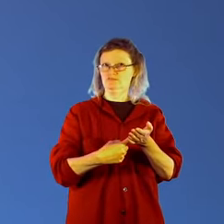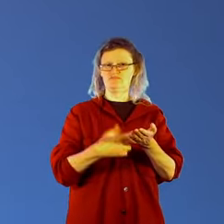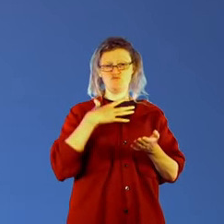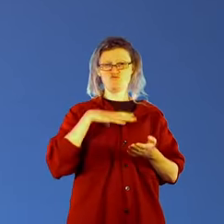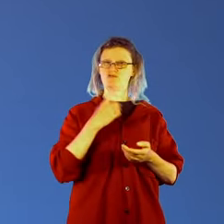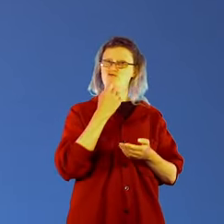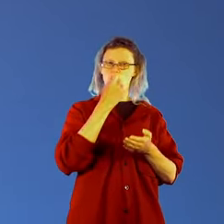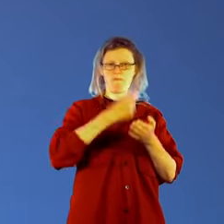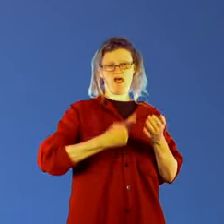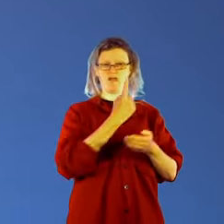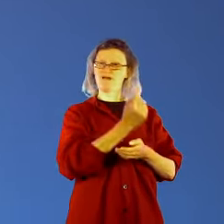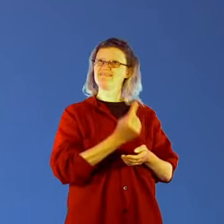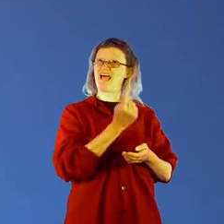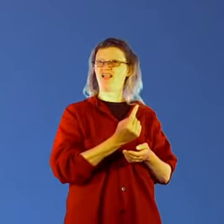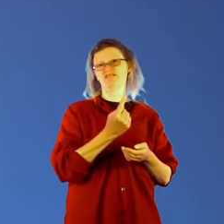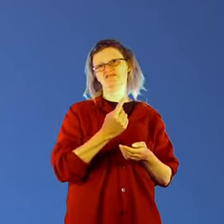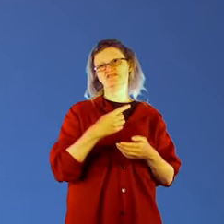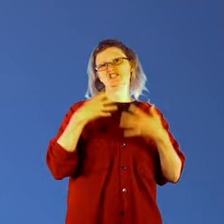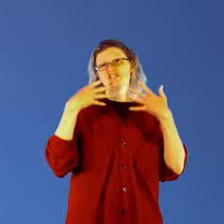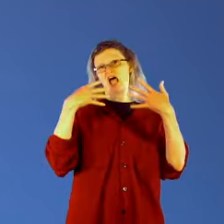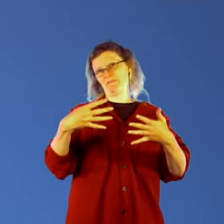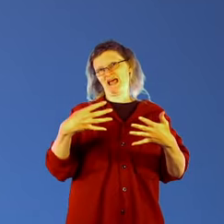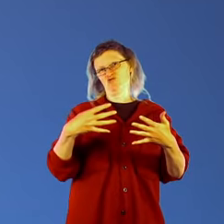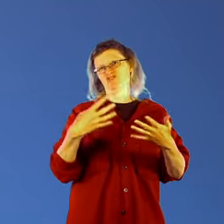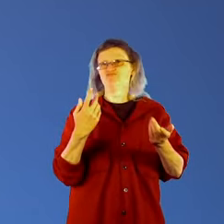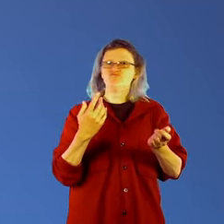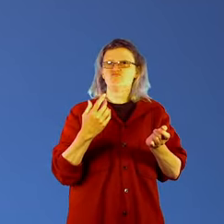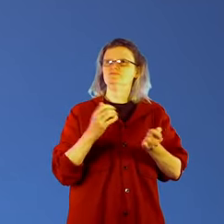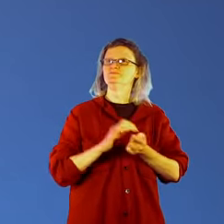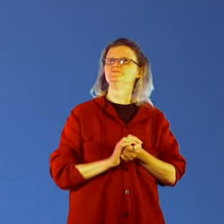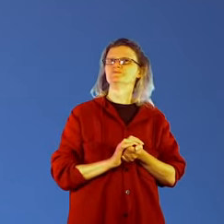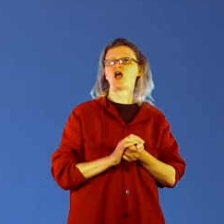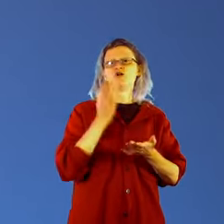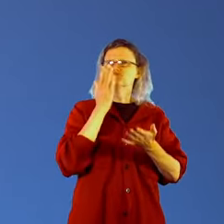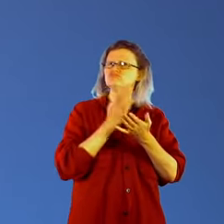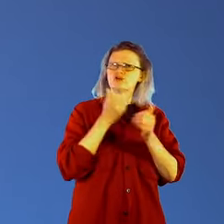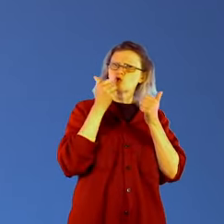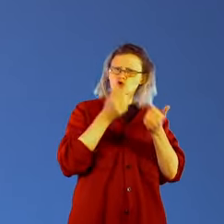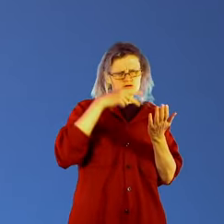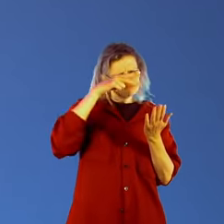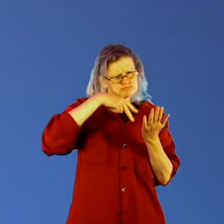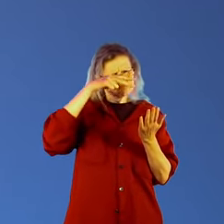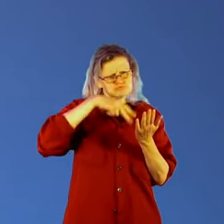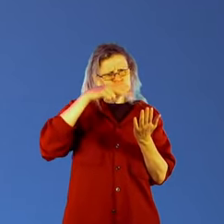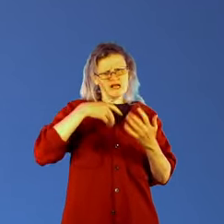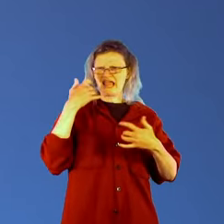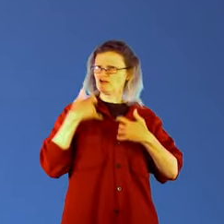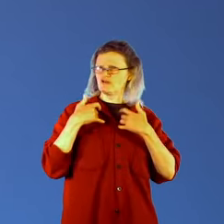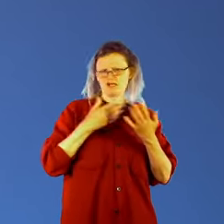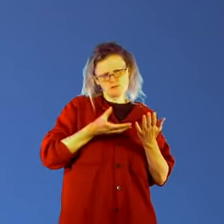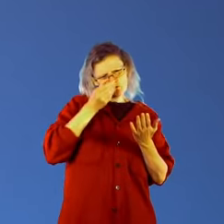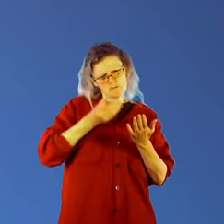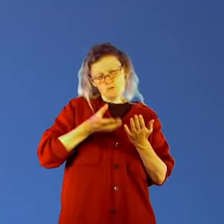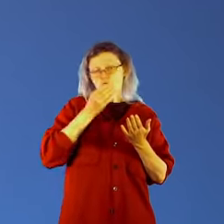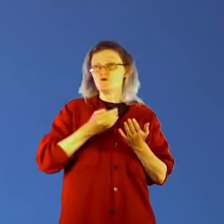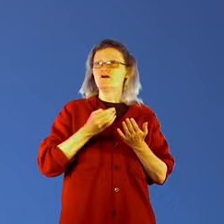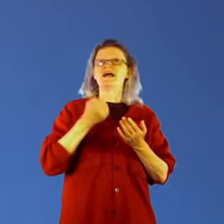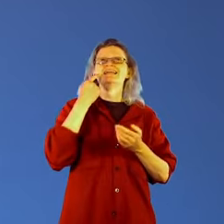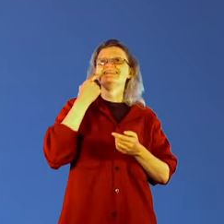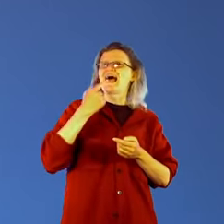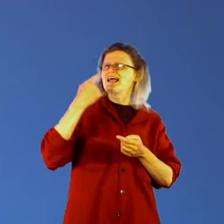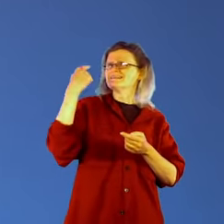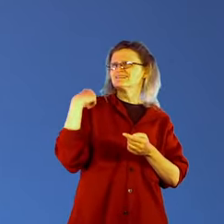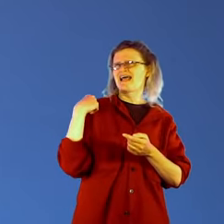just buy the book on its own, it's £9. But it's a really good read. And yesterday, there were so many